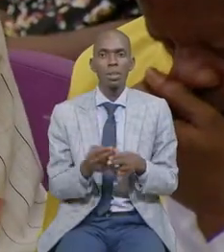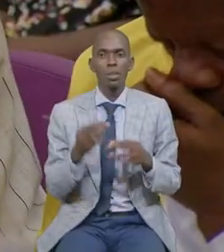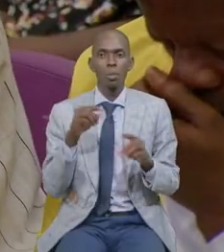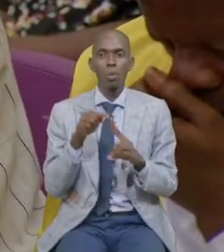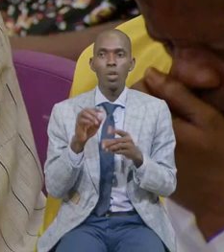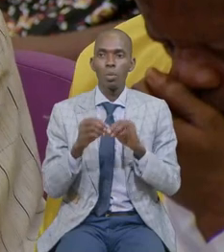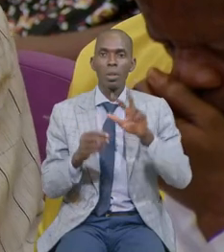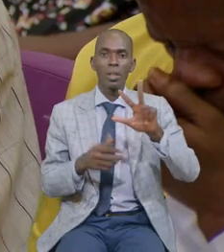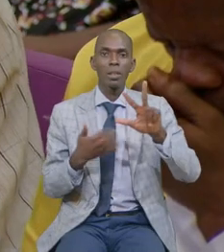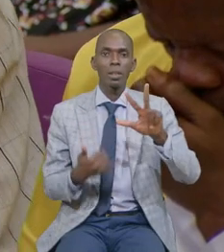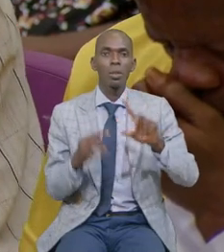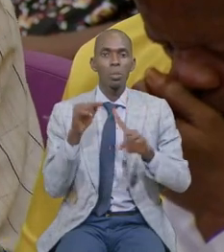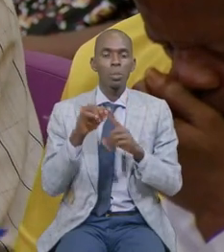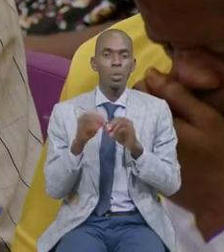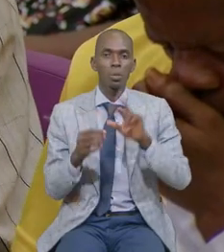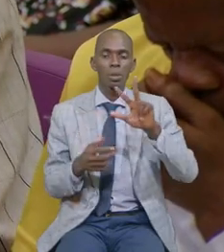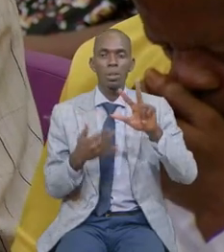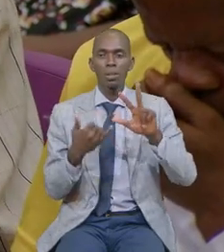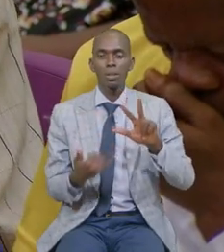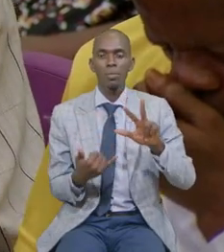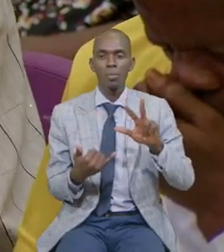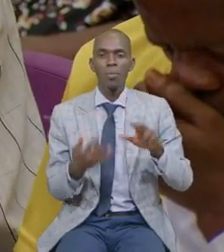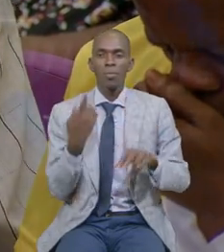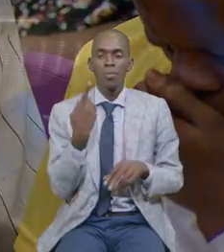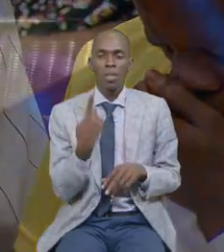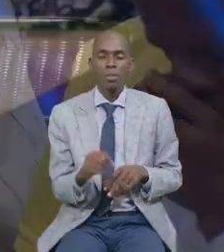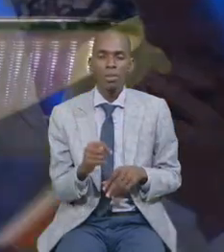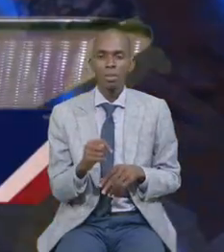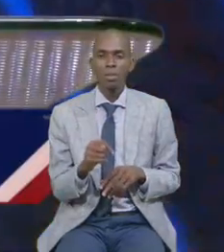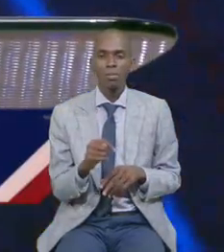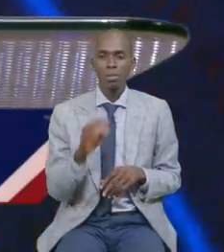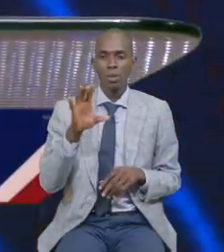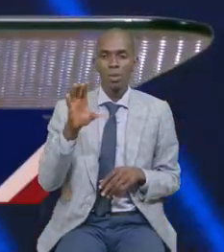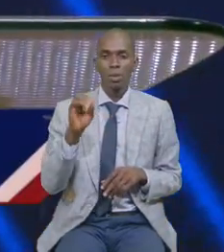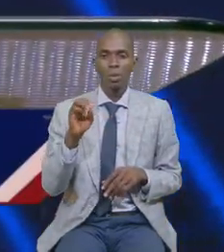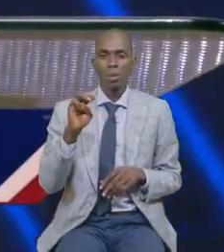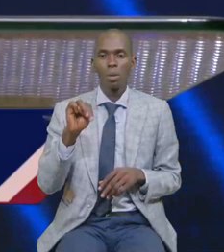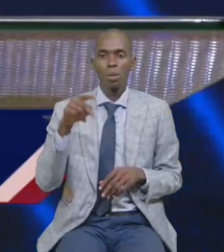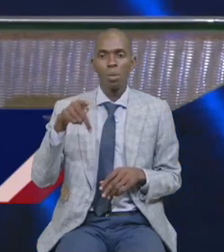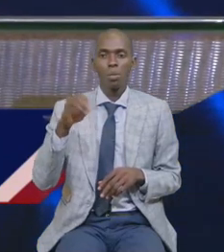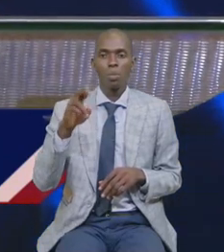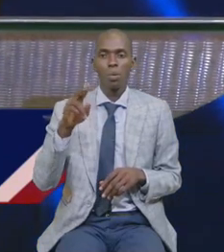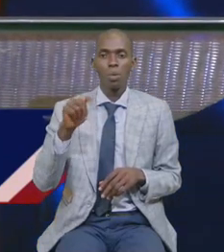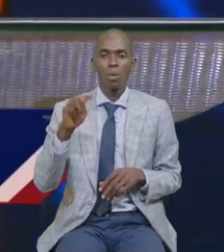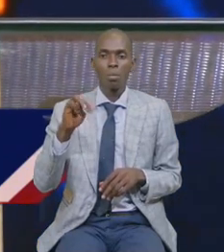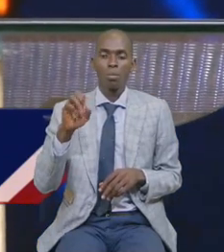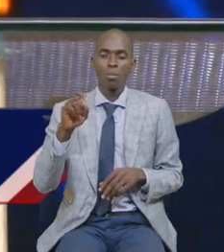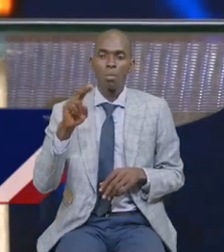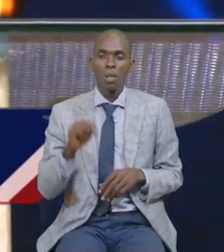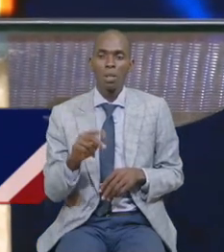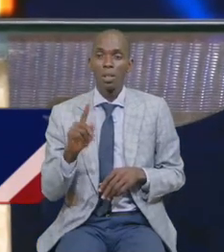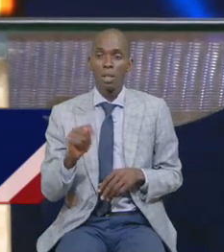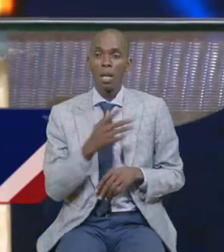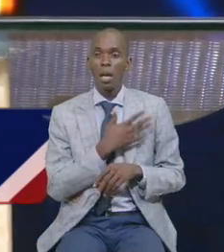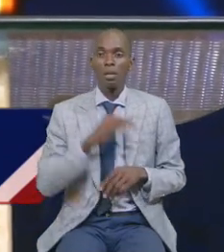to point number three now Point number three the comportment and gracious composture despite